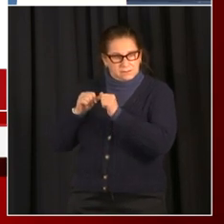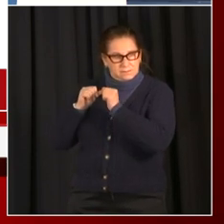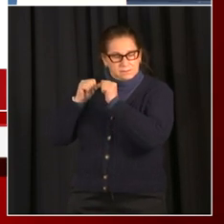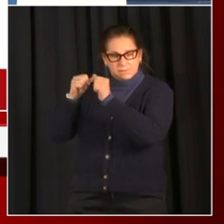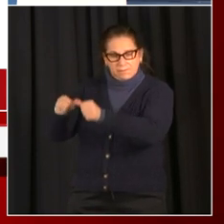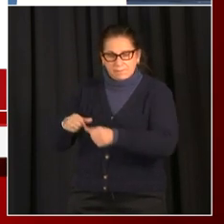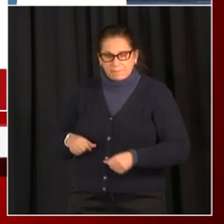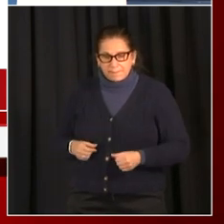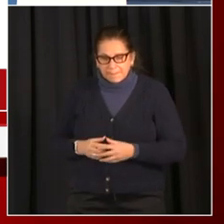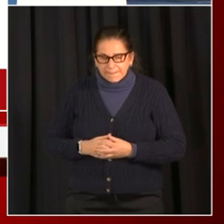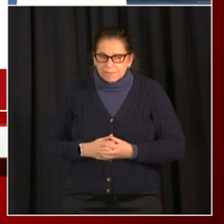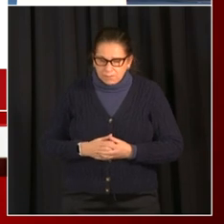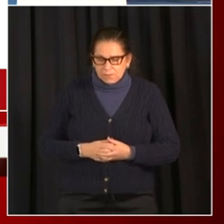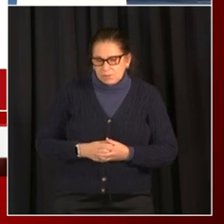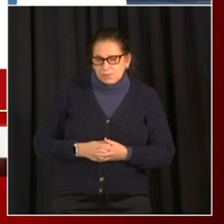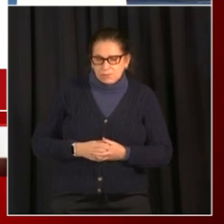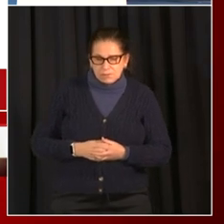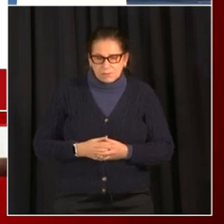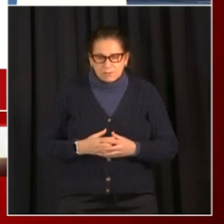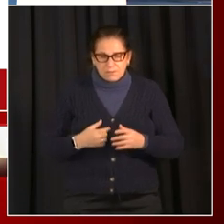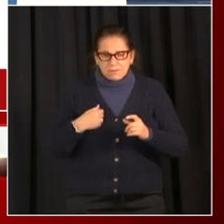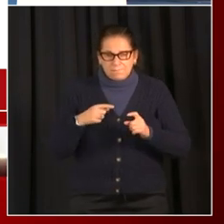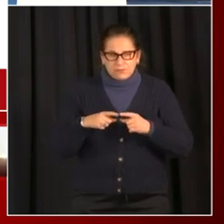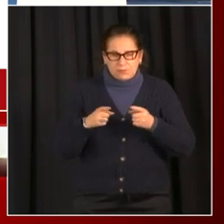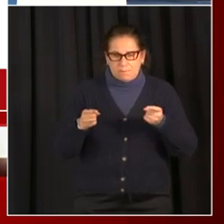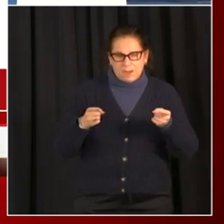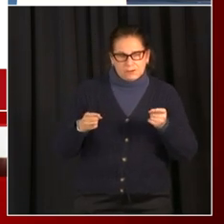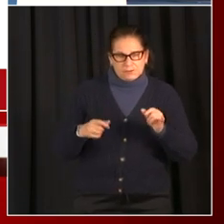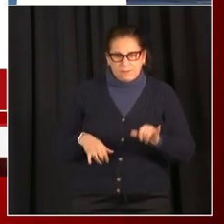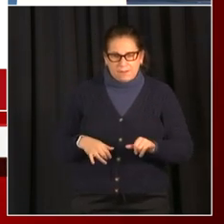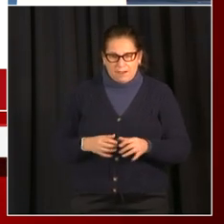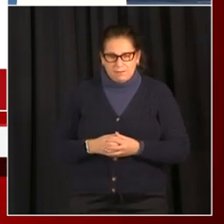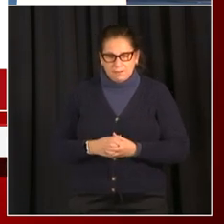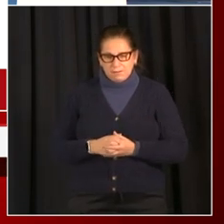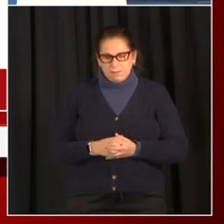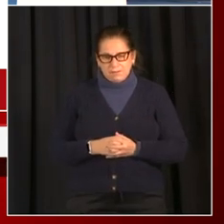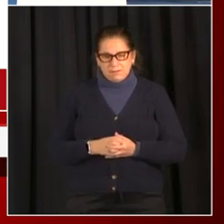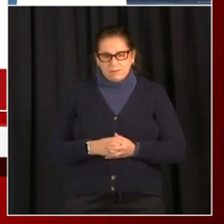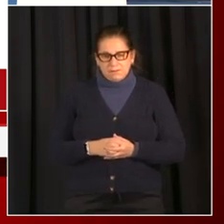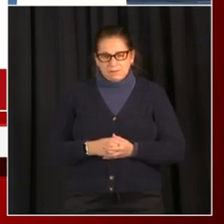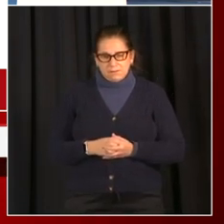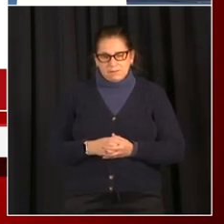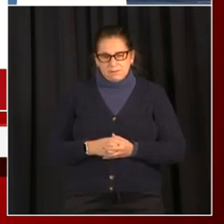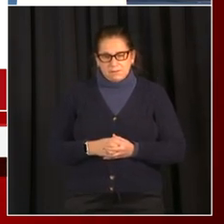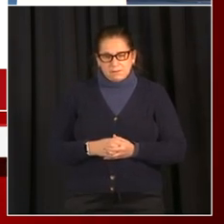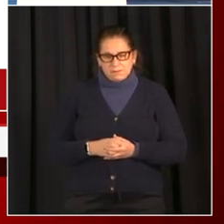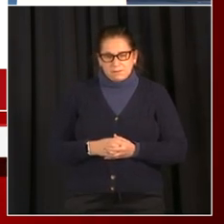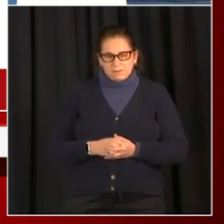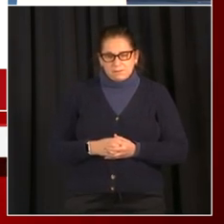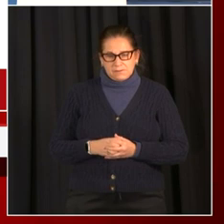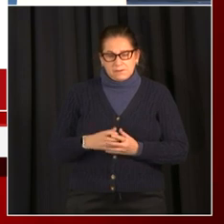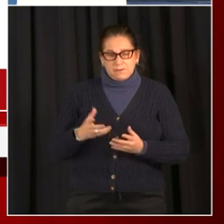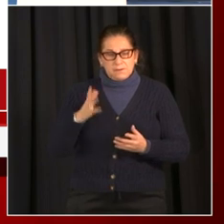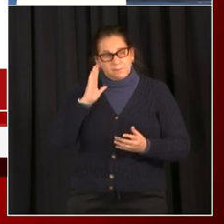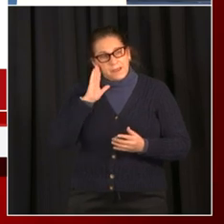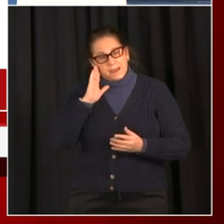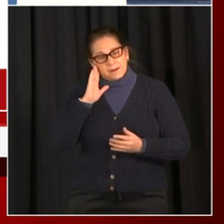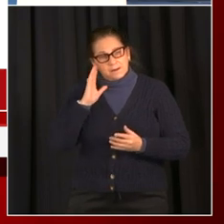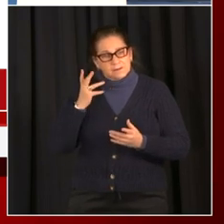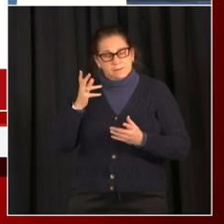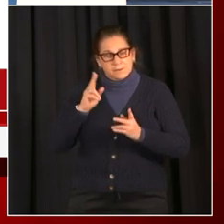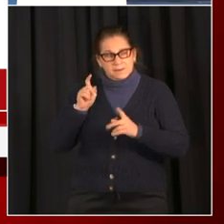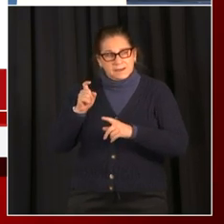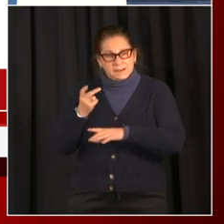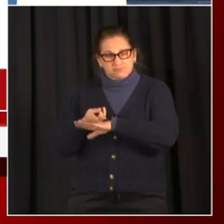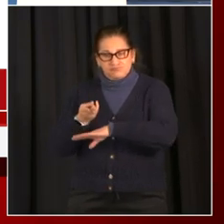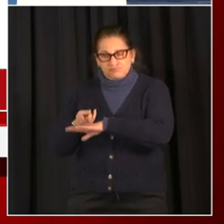managing. And then also, this is outside of a bed surge. So I do want to make sure we all know that there is extra capacity